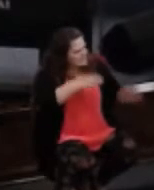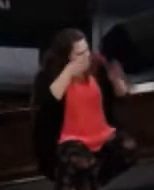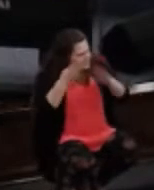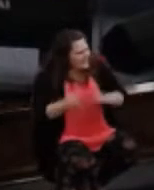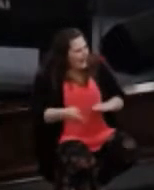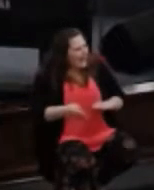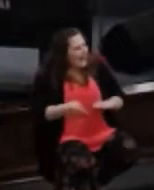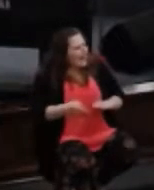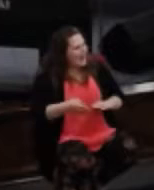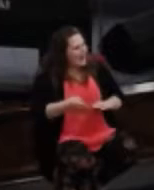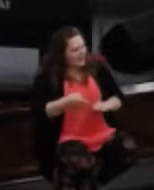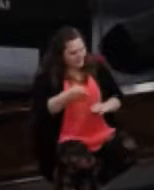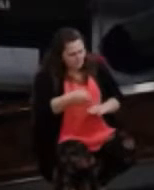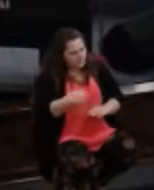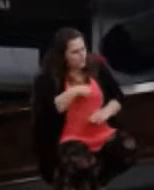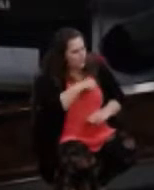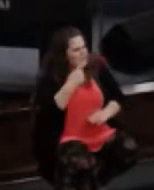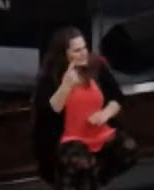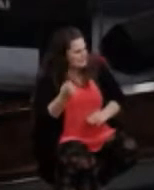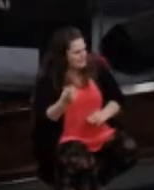sins, die to our sins.